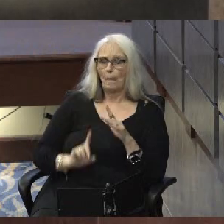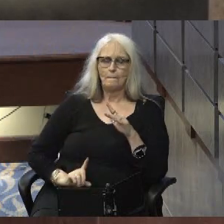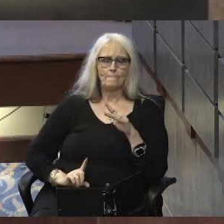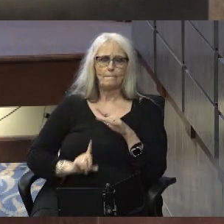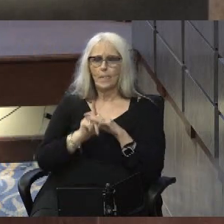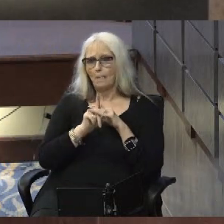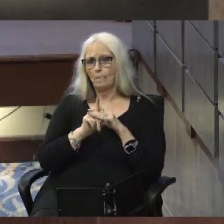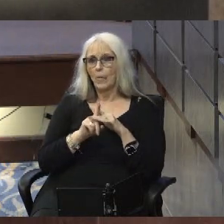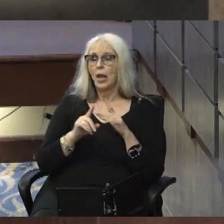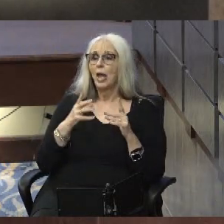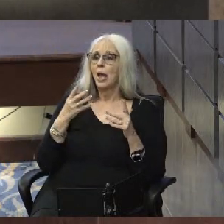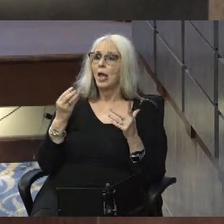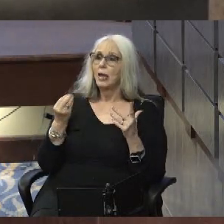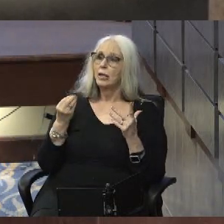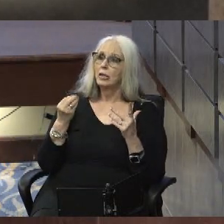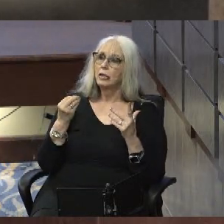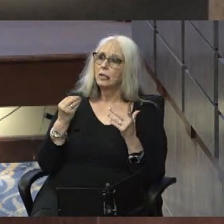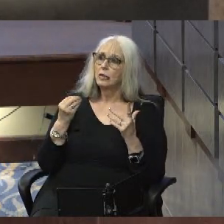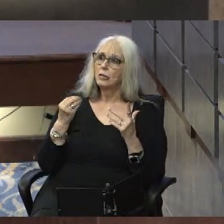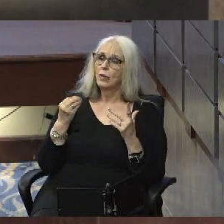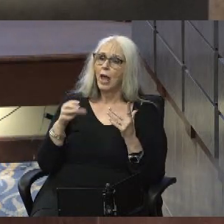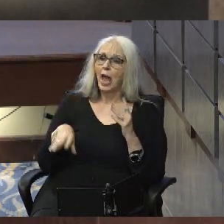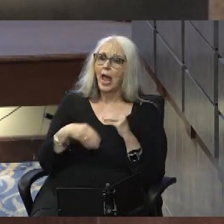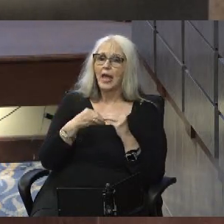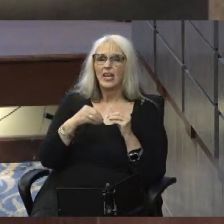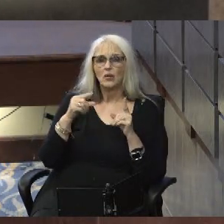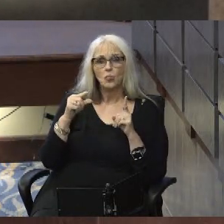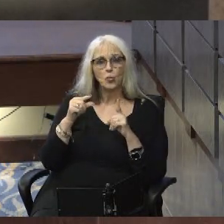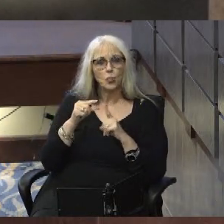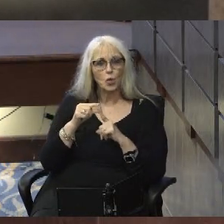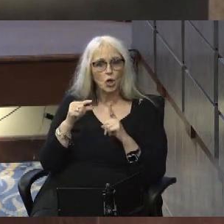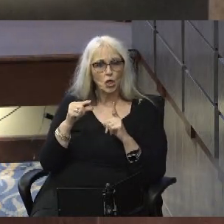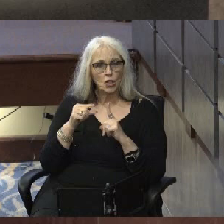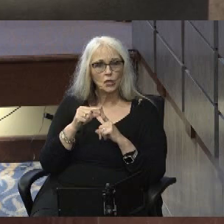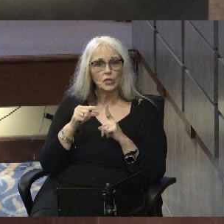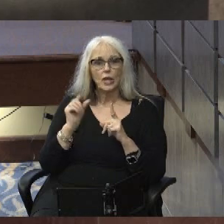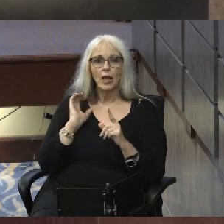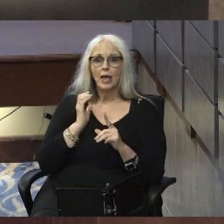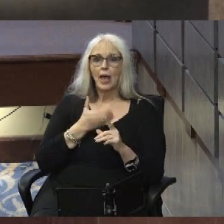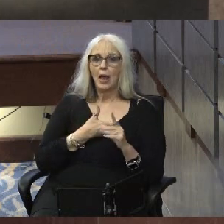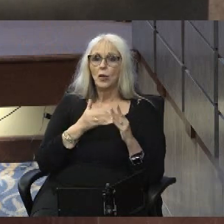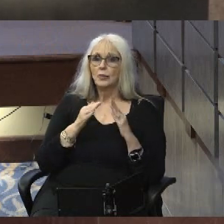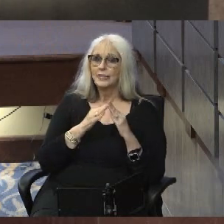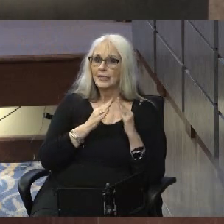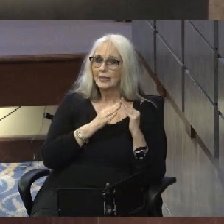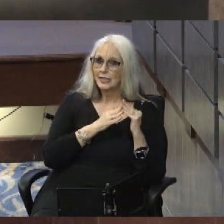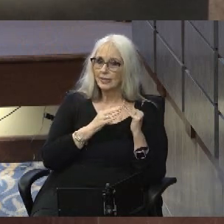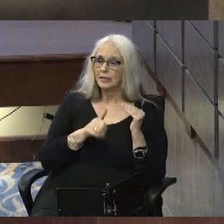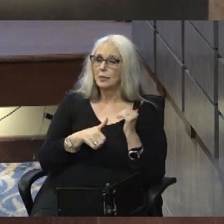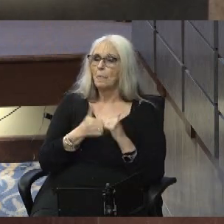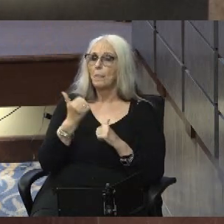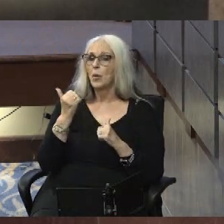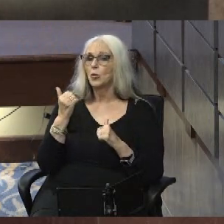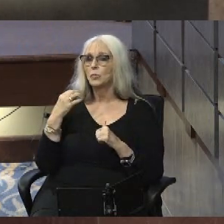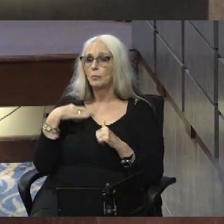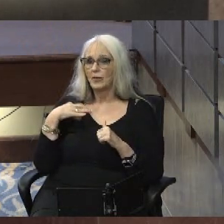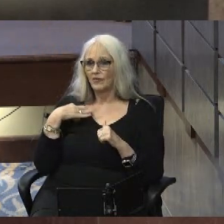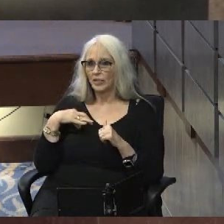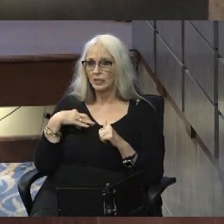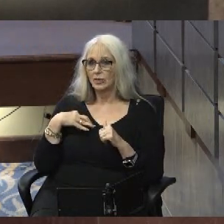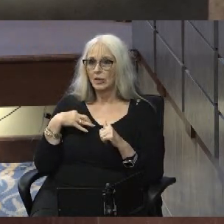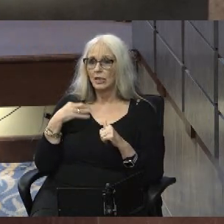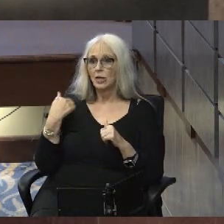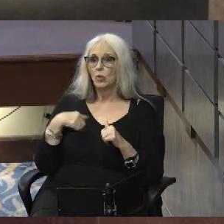But by putting words to it, our citizens are going to be the first and foremost beneficiaries of this because we'll be